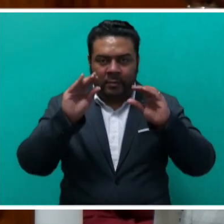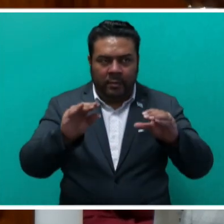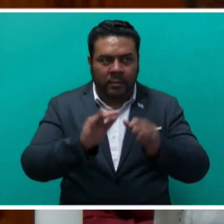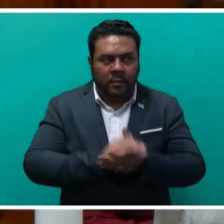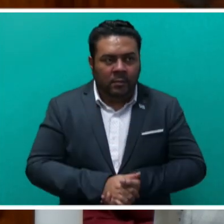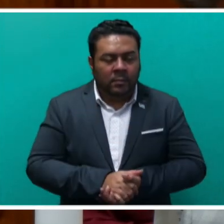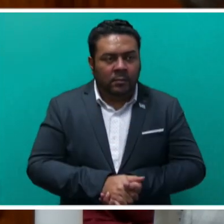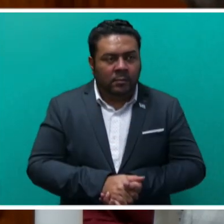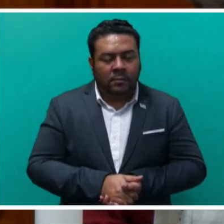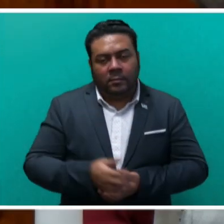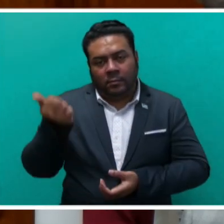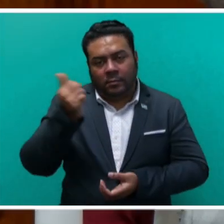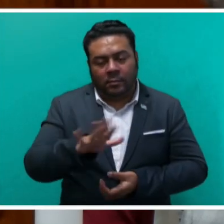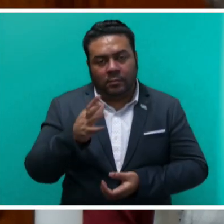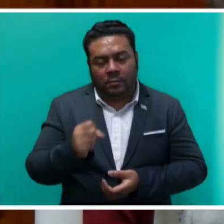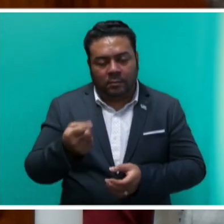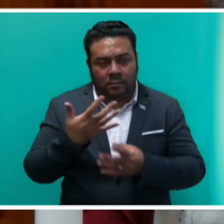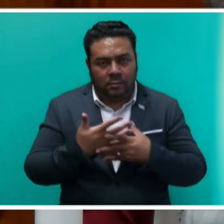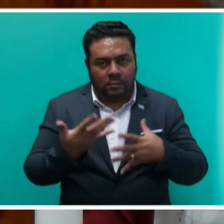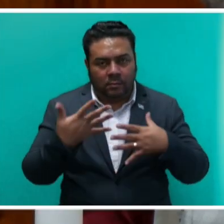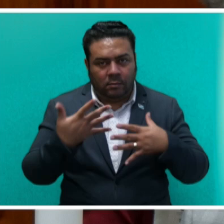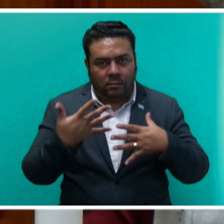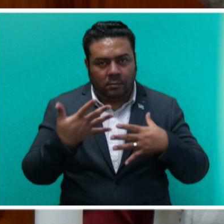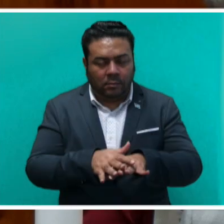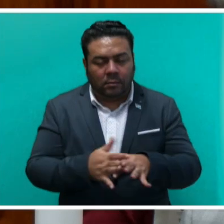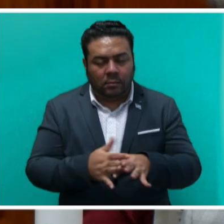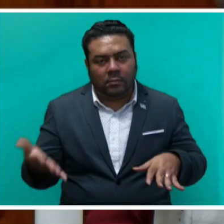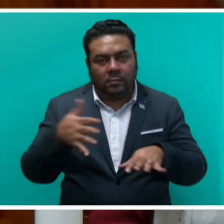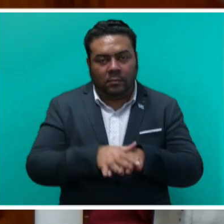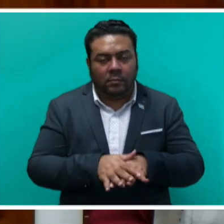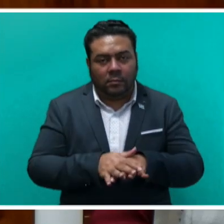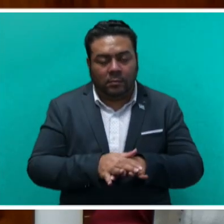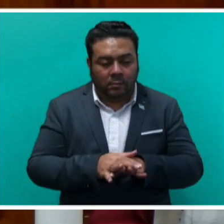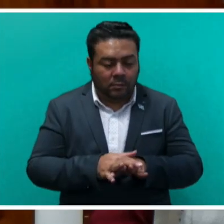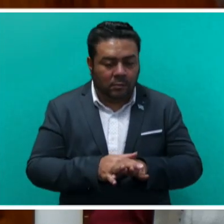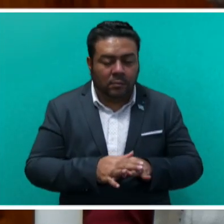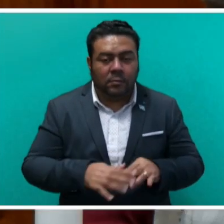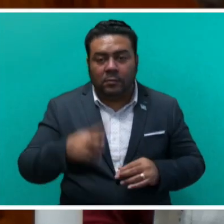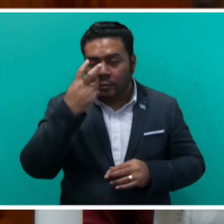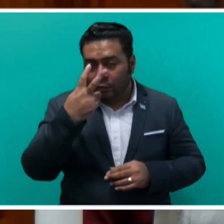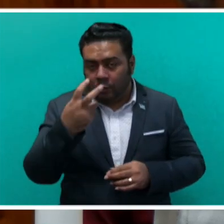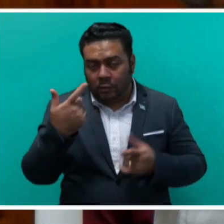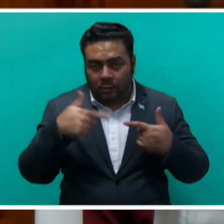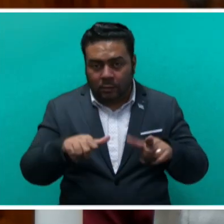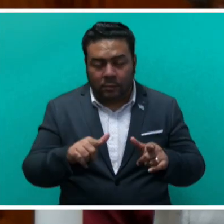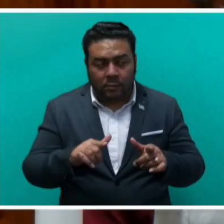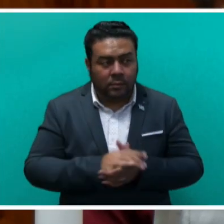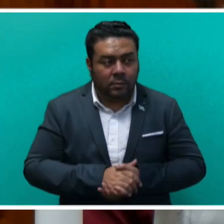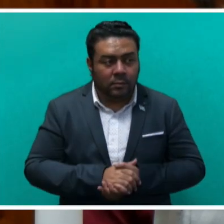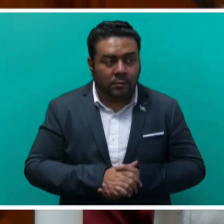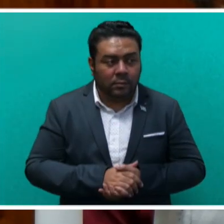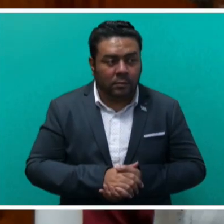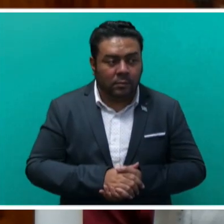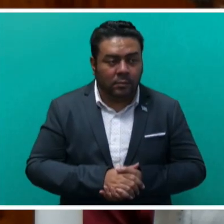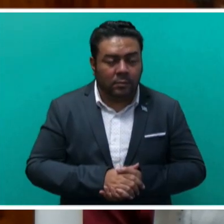sort of already in the pipeline. And this covers real estate, tourism, construction, and